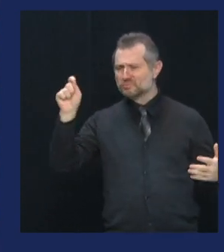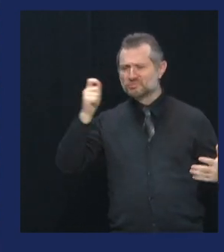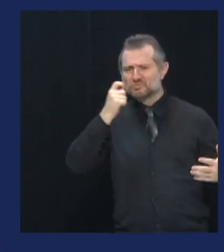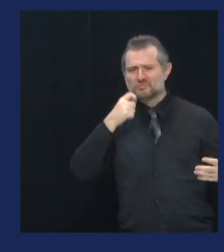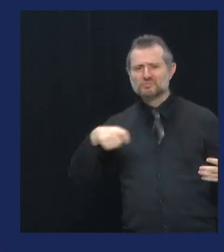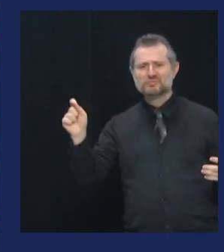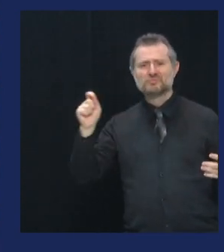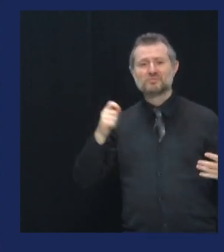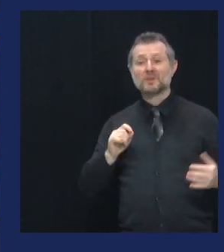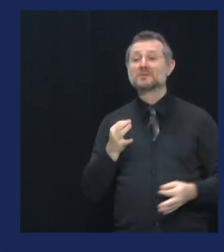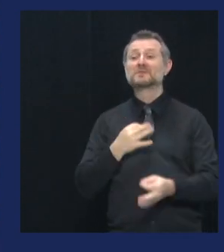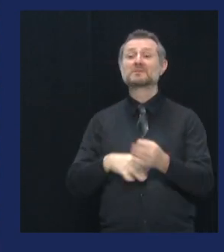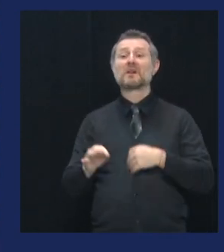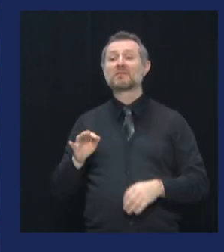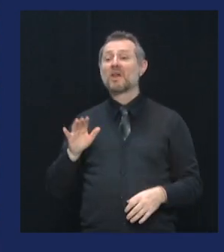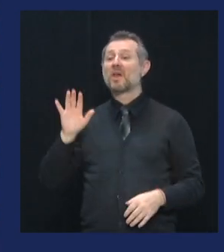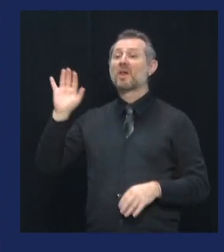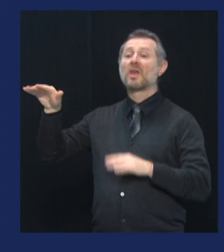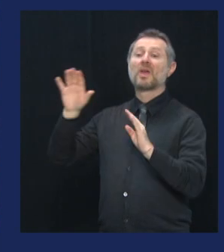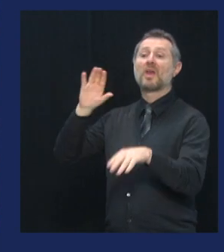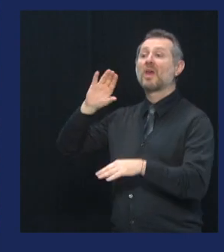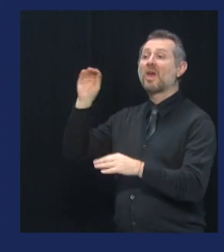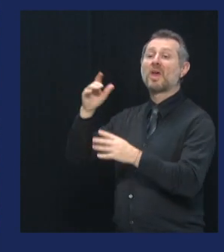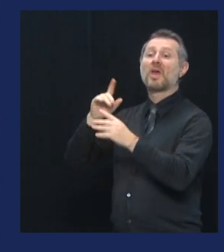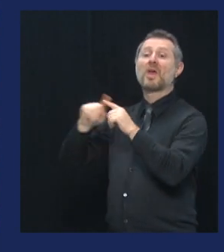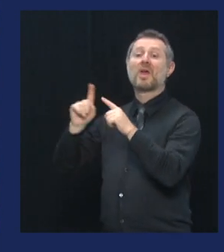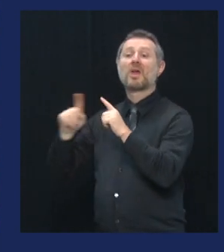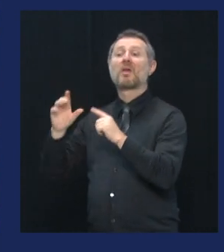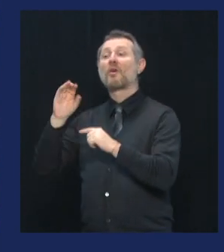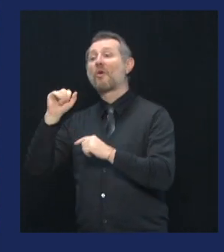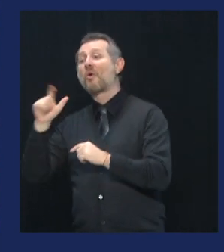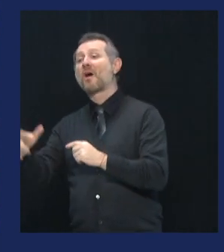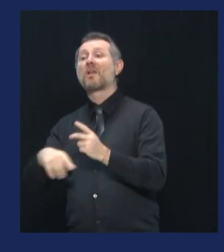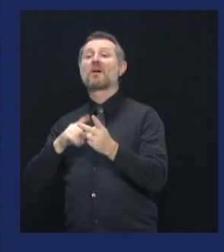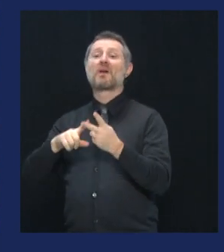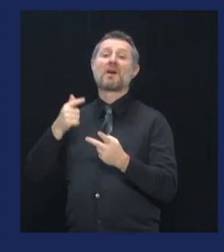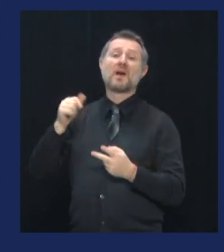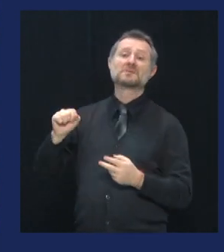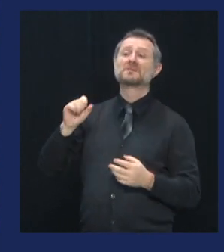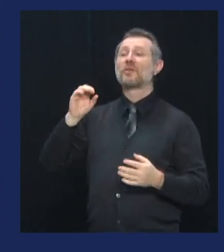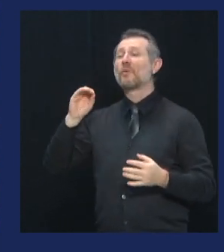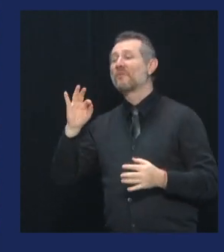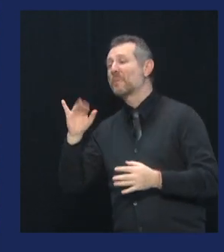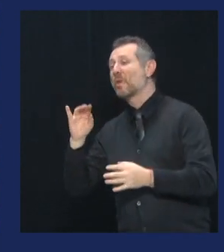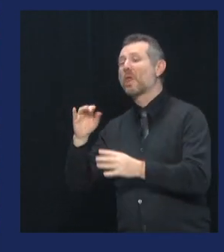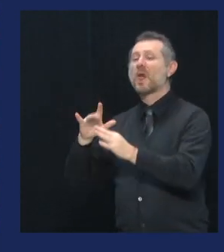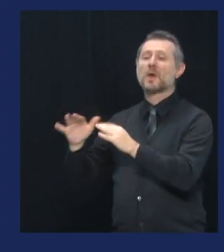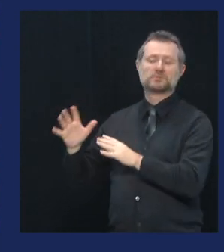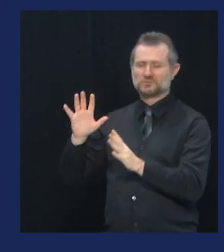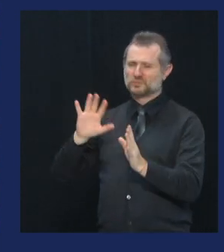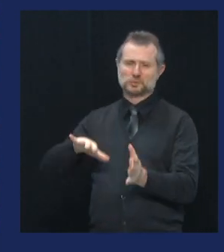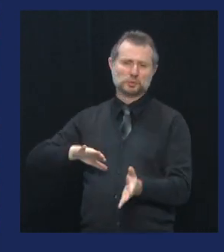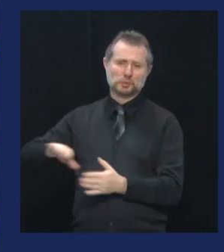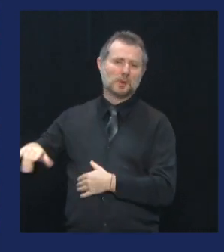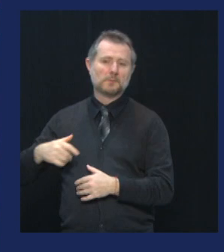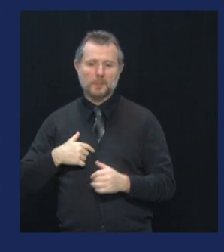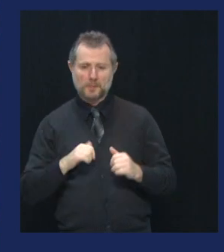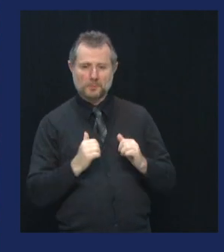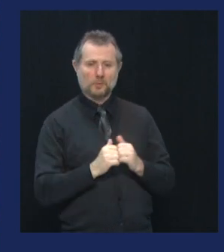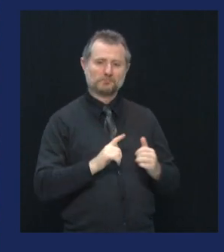with clean power. There is no ifs, ands, or buts about it. And now is the time to do